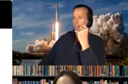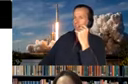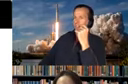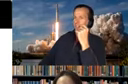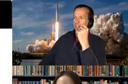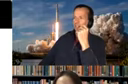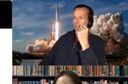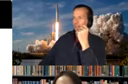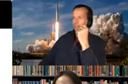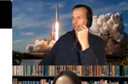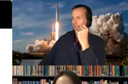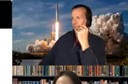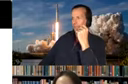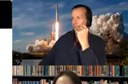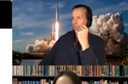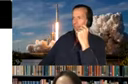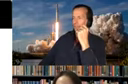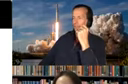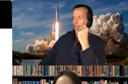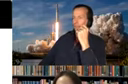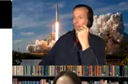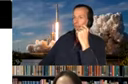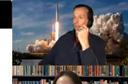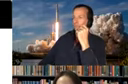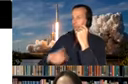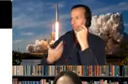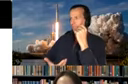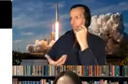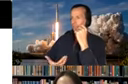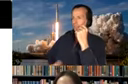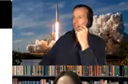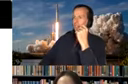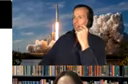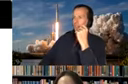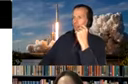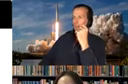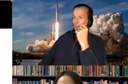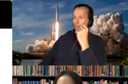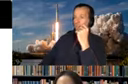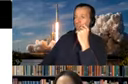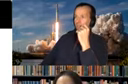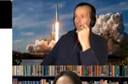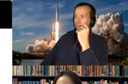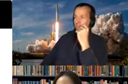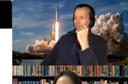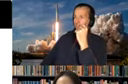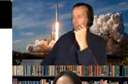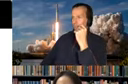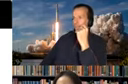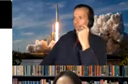drugs and viral genomics and evolution they all play into this, but they're almost at the secondary